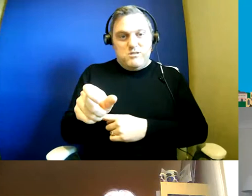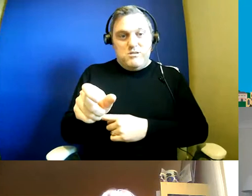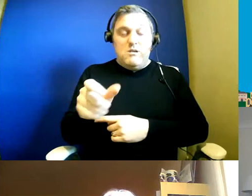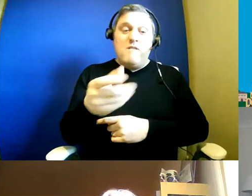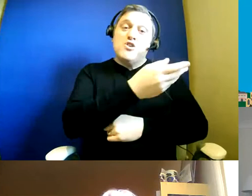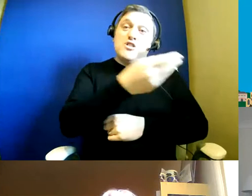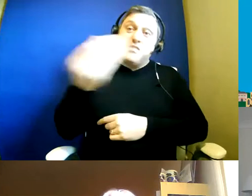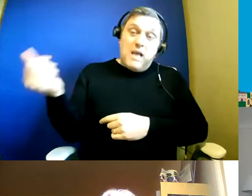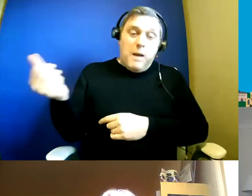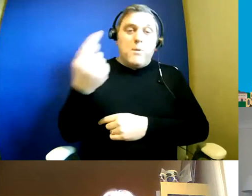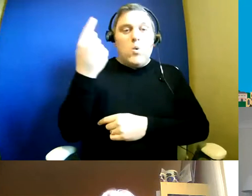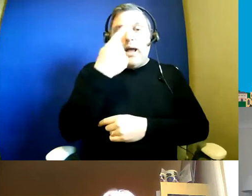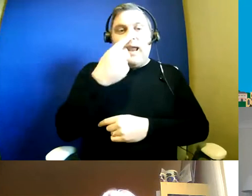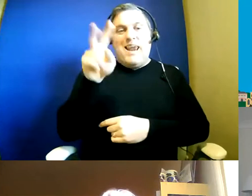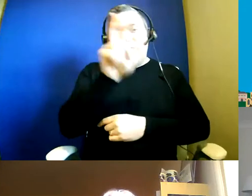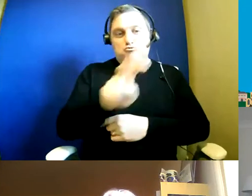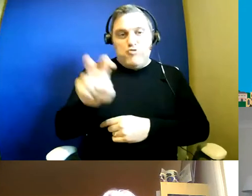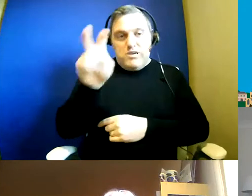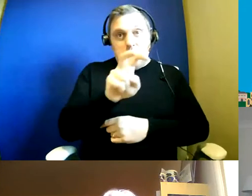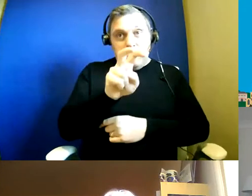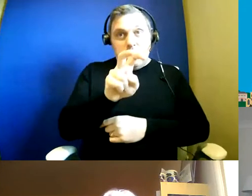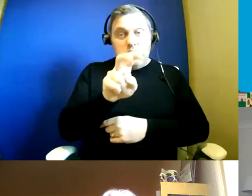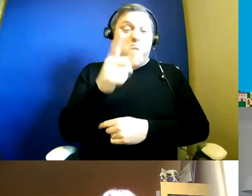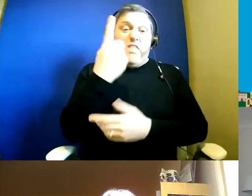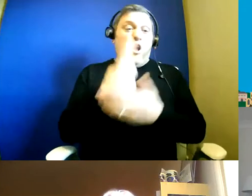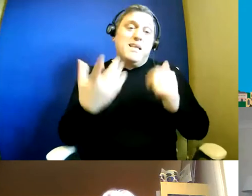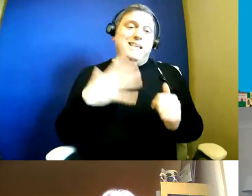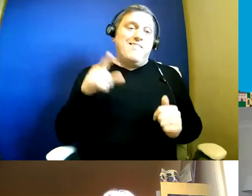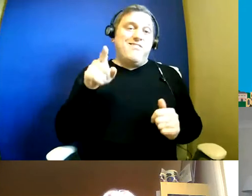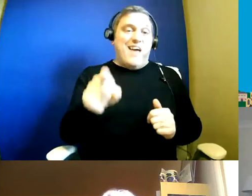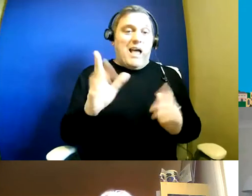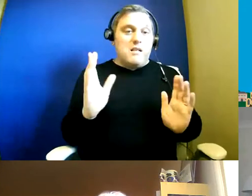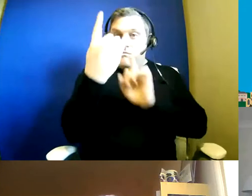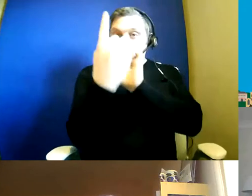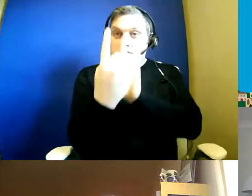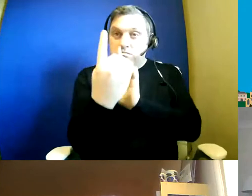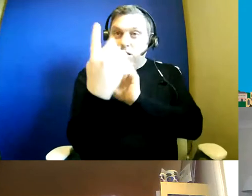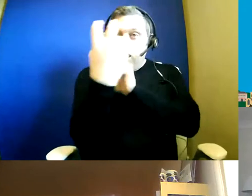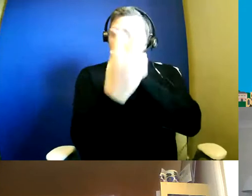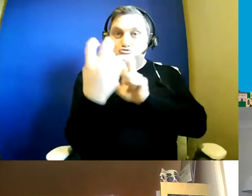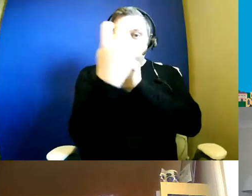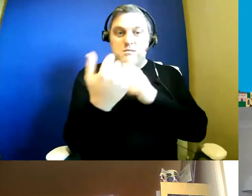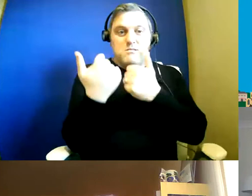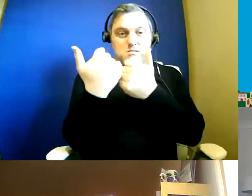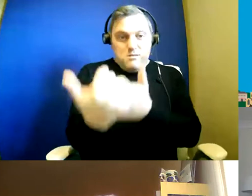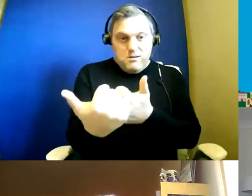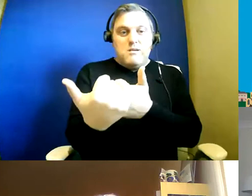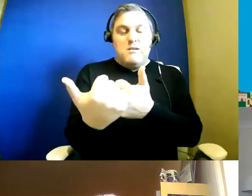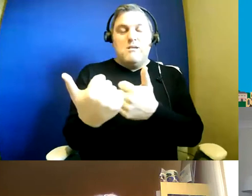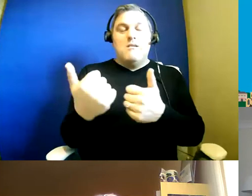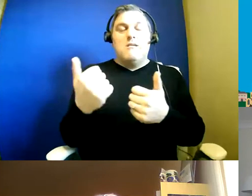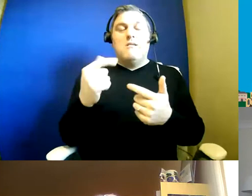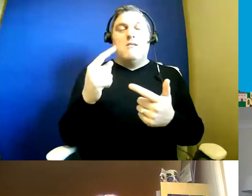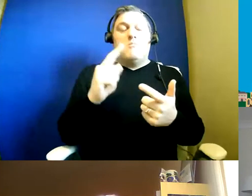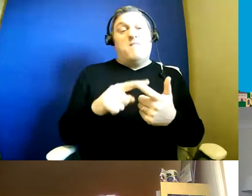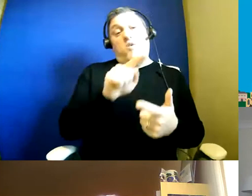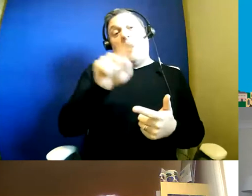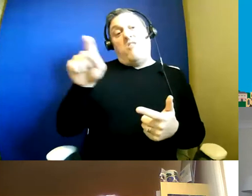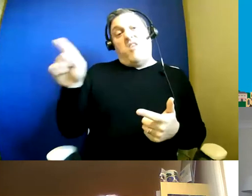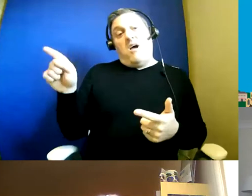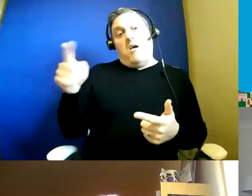my patients who can lip read, actually they only need to speak to me and they can lip read what I'm saying. But for